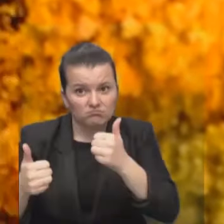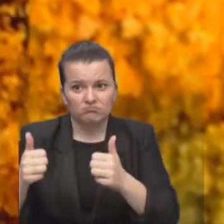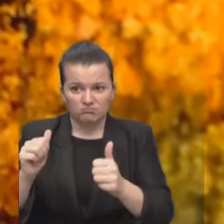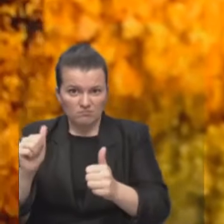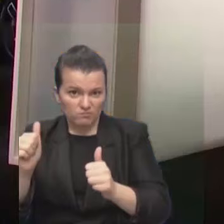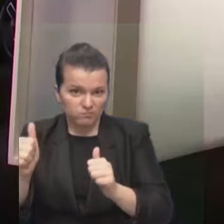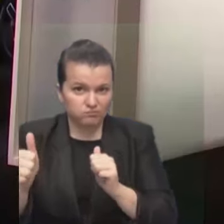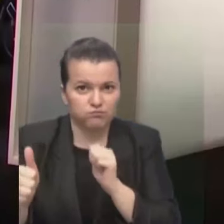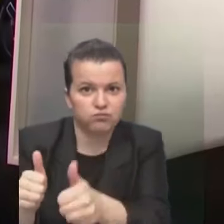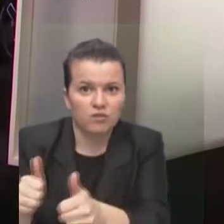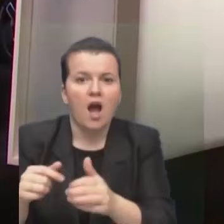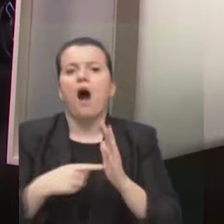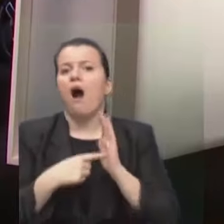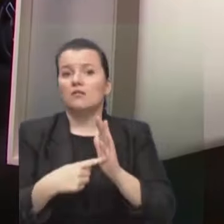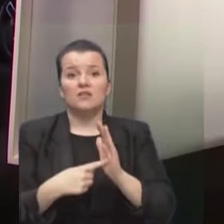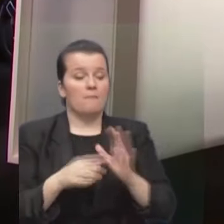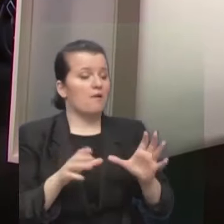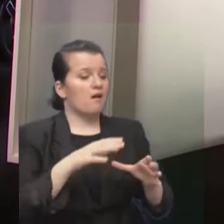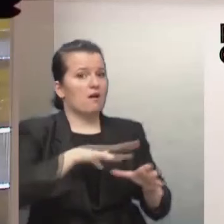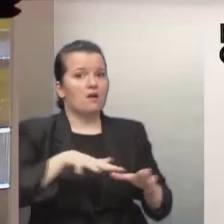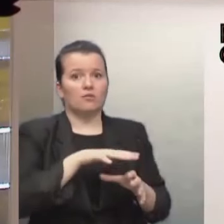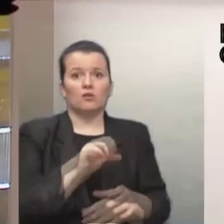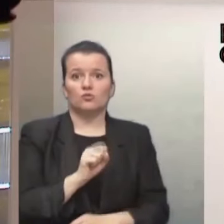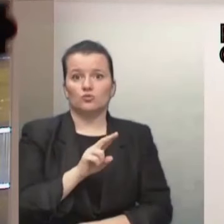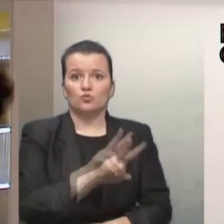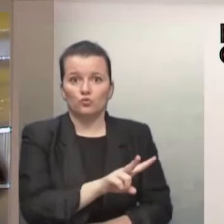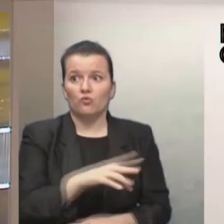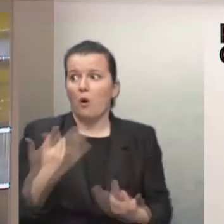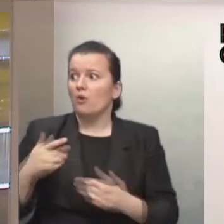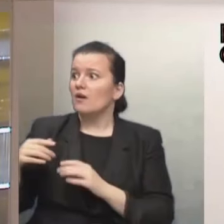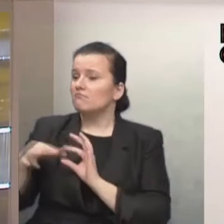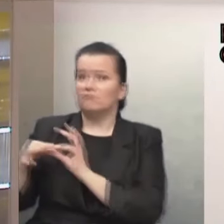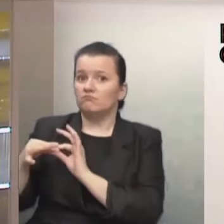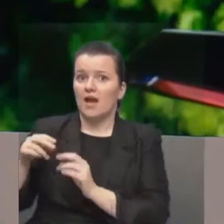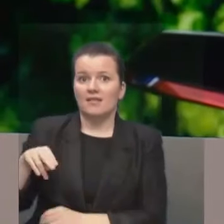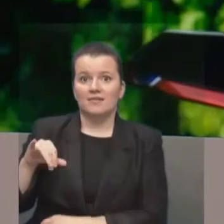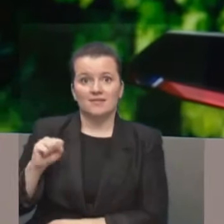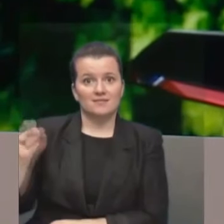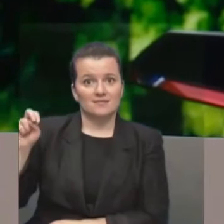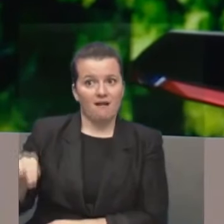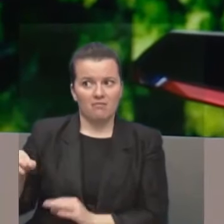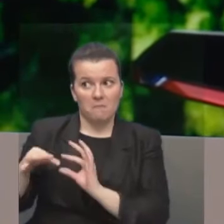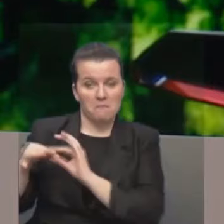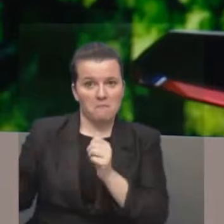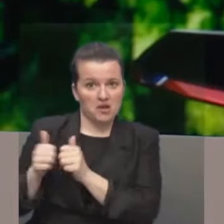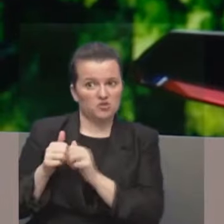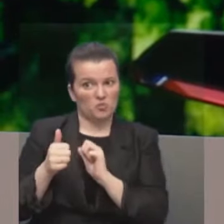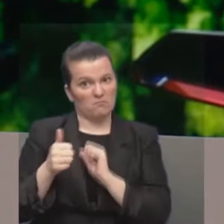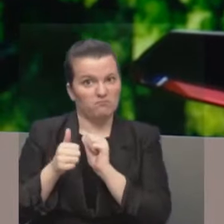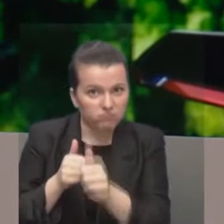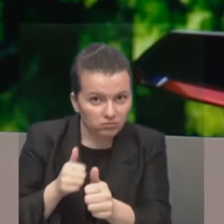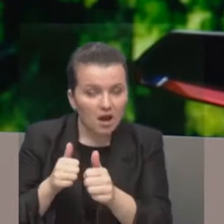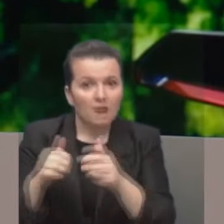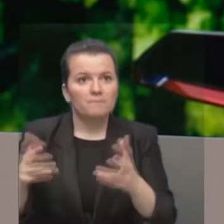SUVs, especially through our partnership with Nissan? Well, look, says Mr. Luca Di Meo, we